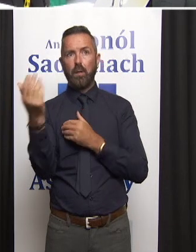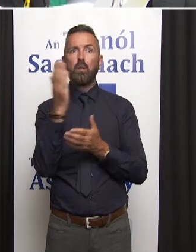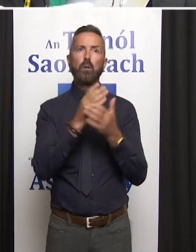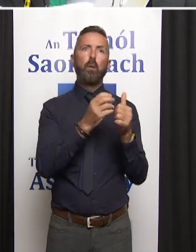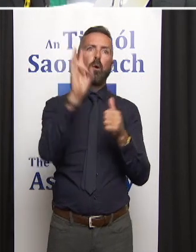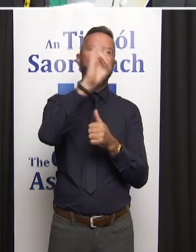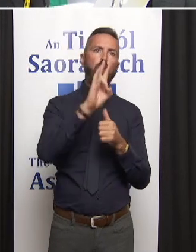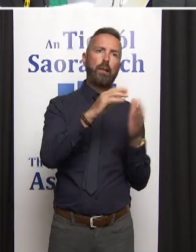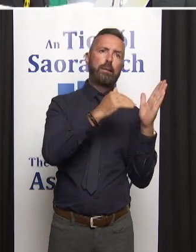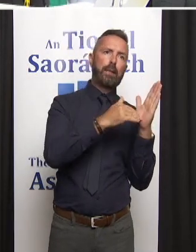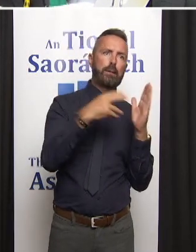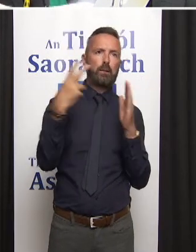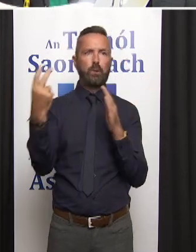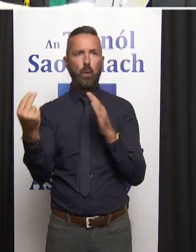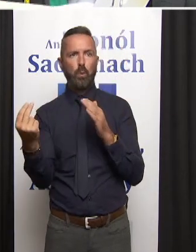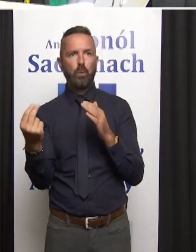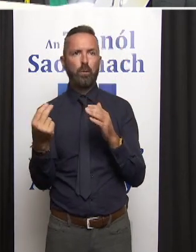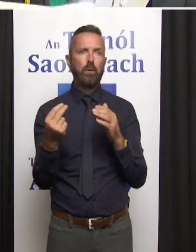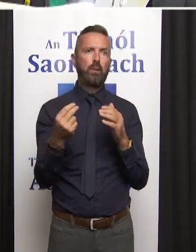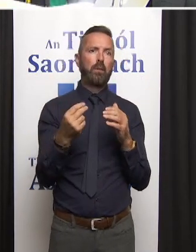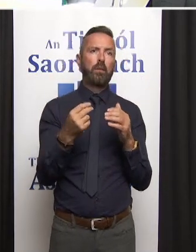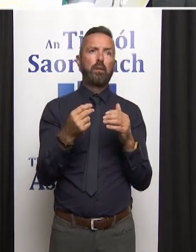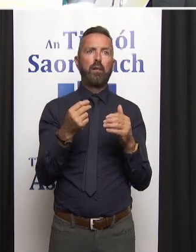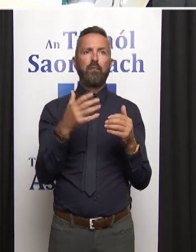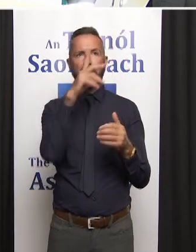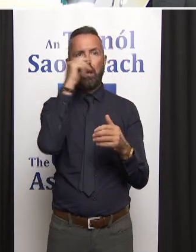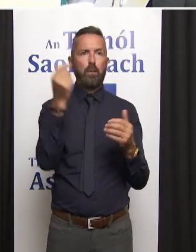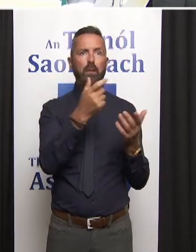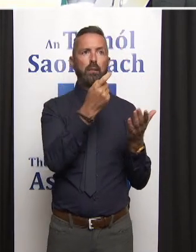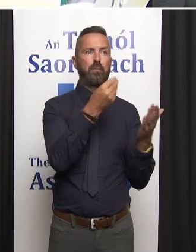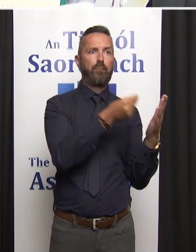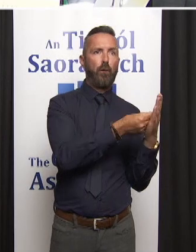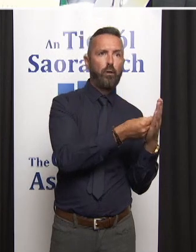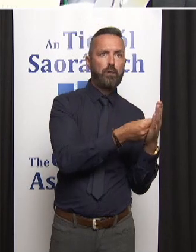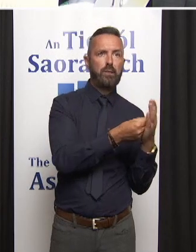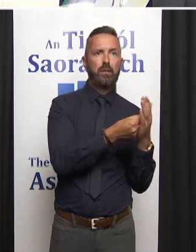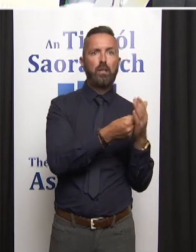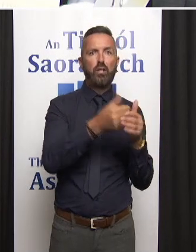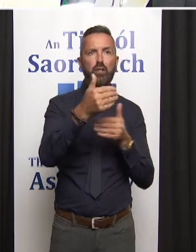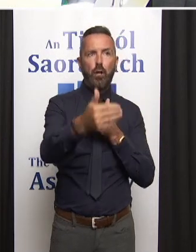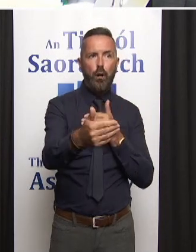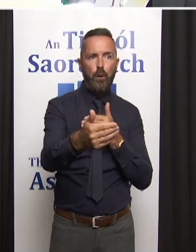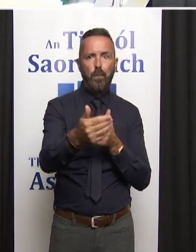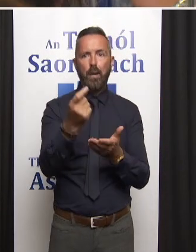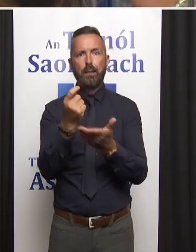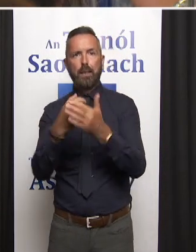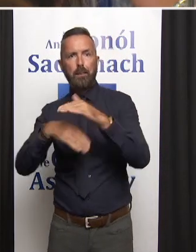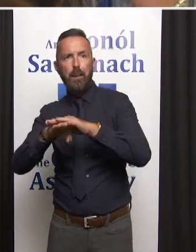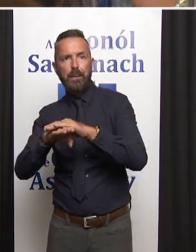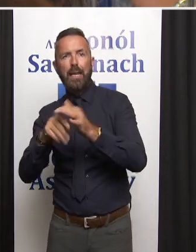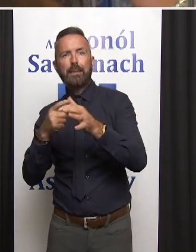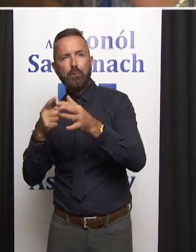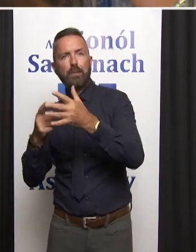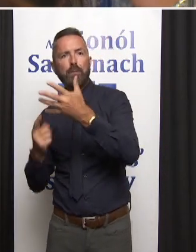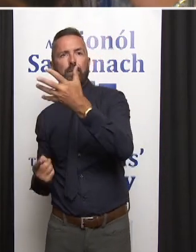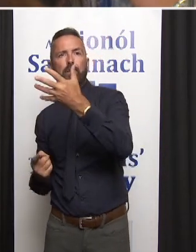questions regarding funding, the term of the office, the time of the election, the term limits, etc., etc. And again,